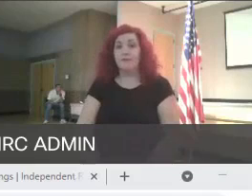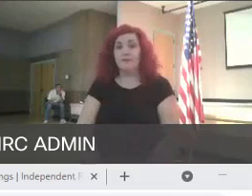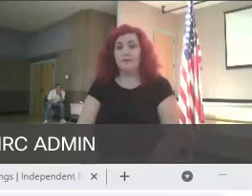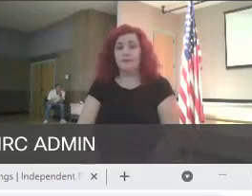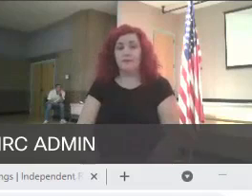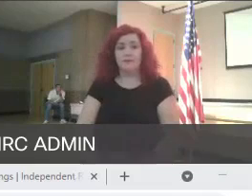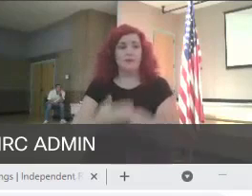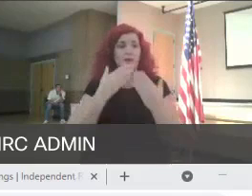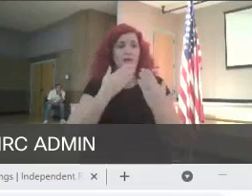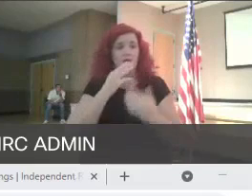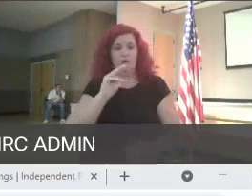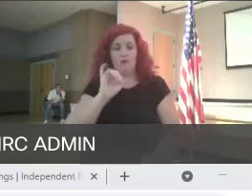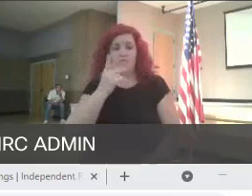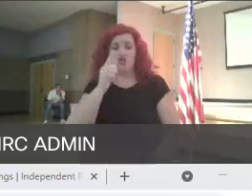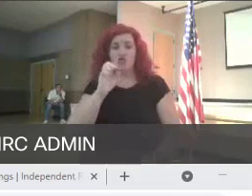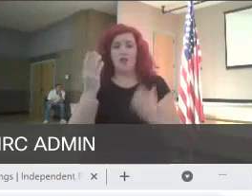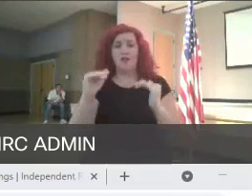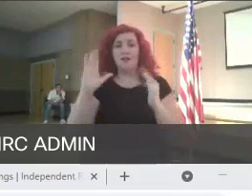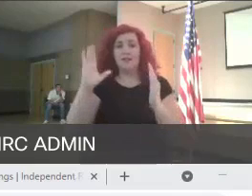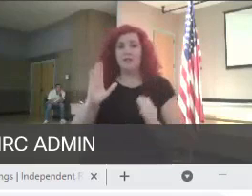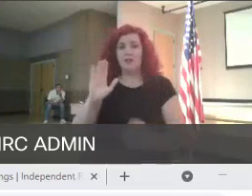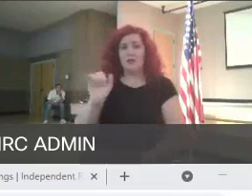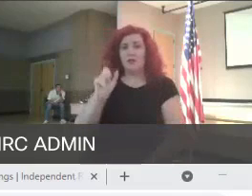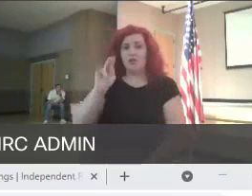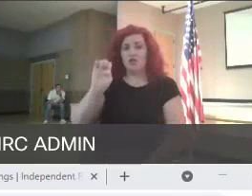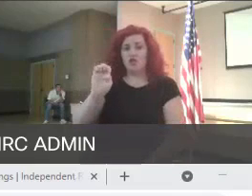Thank you, Michelle. Our next speaker is